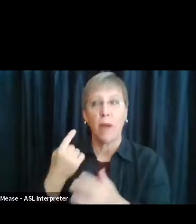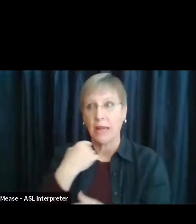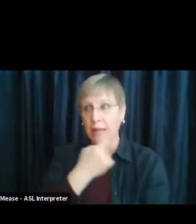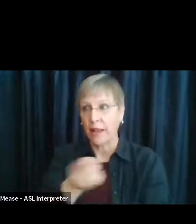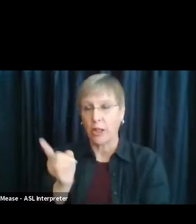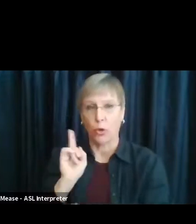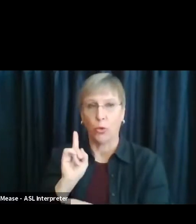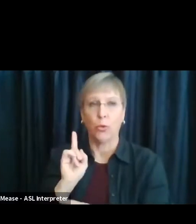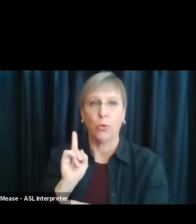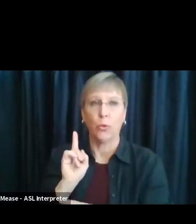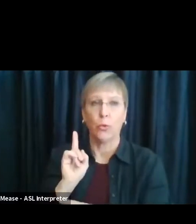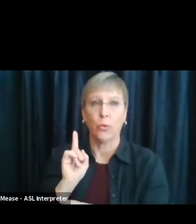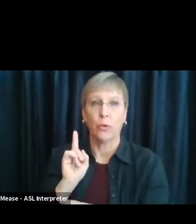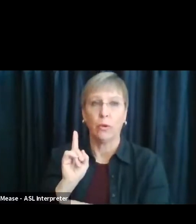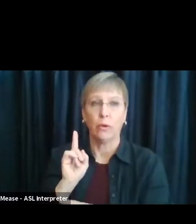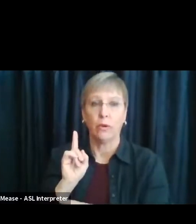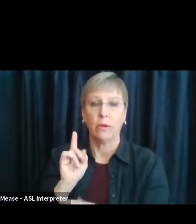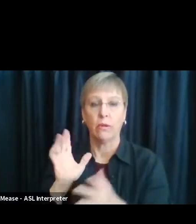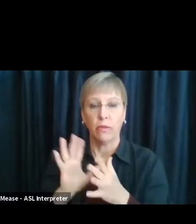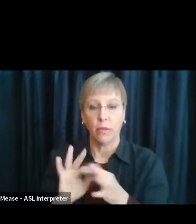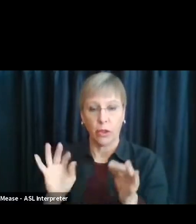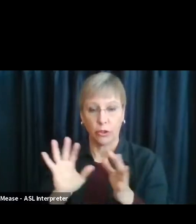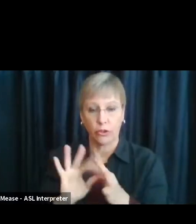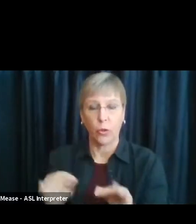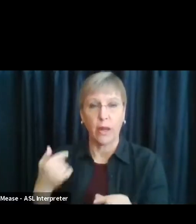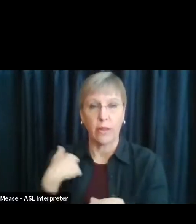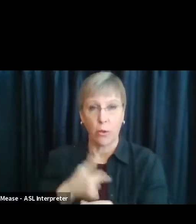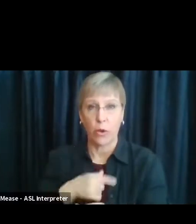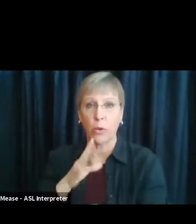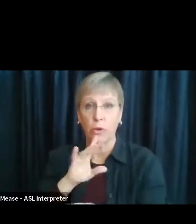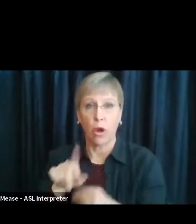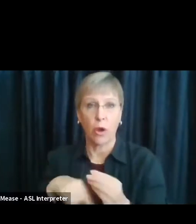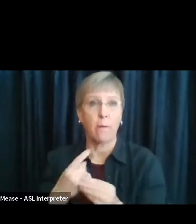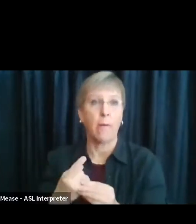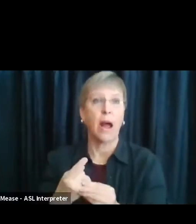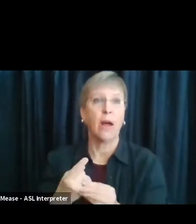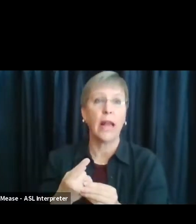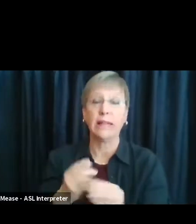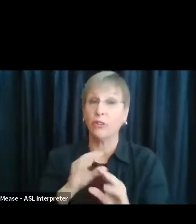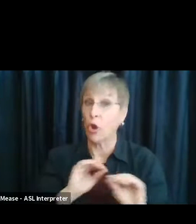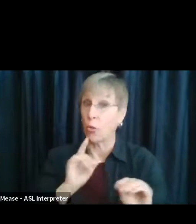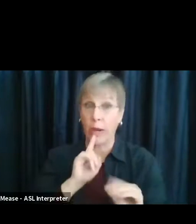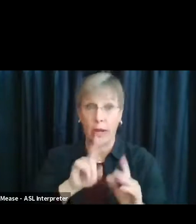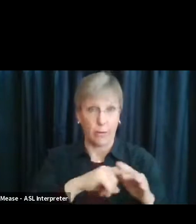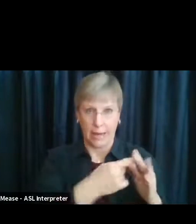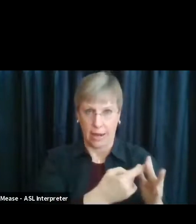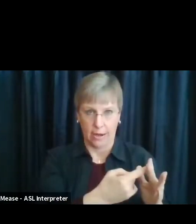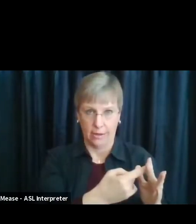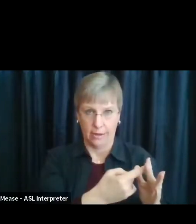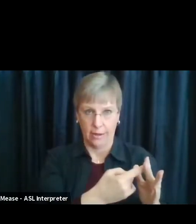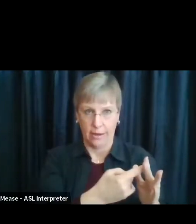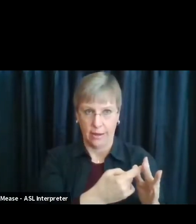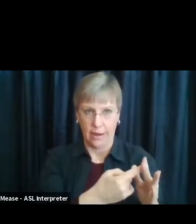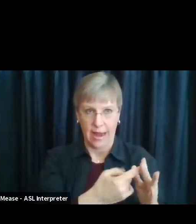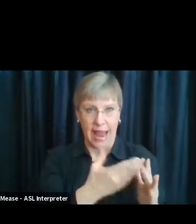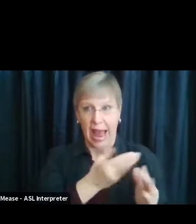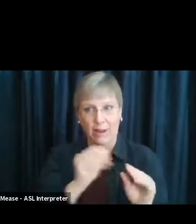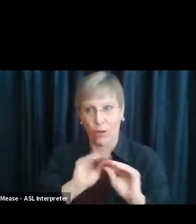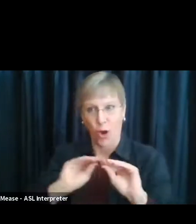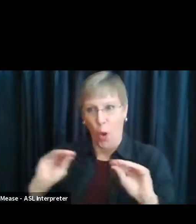you that this story we're going to speak about has no real beginning and has